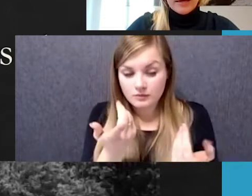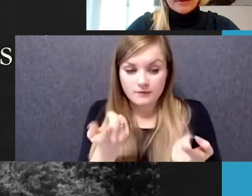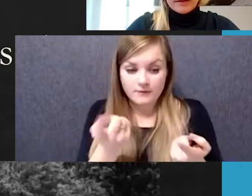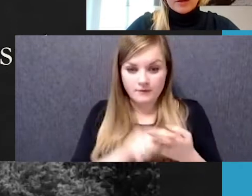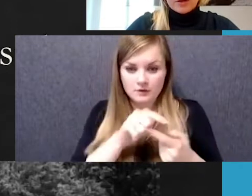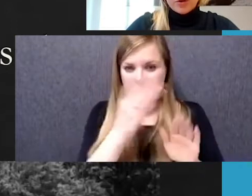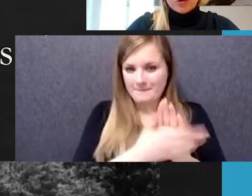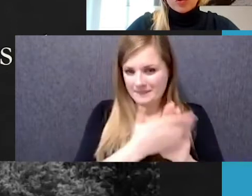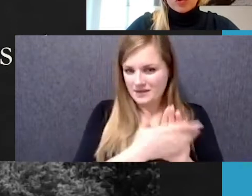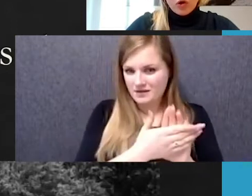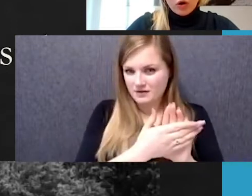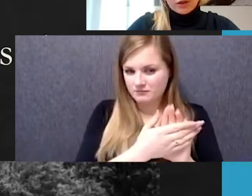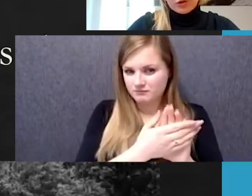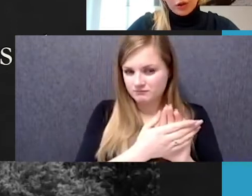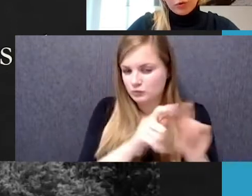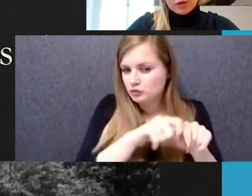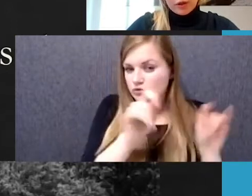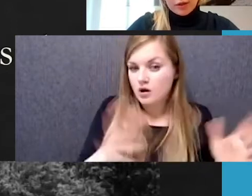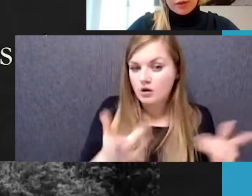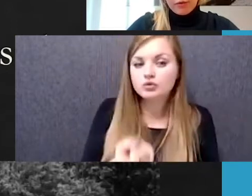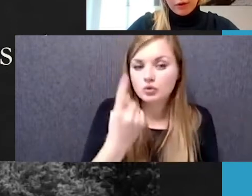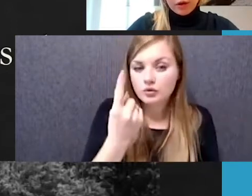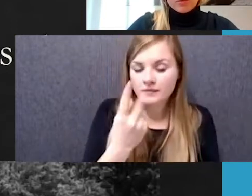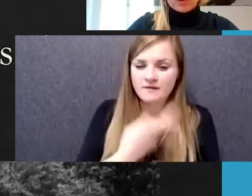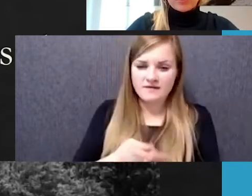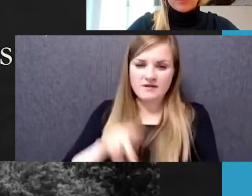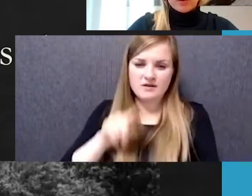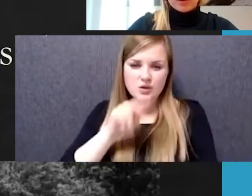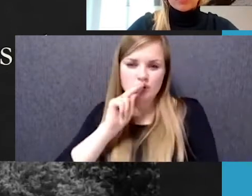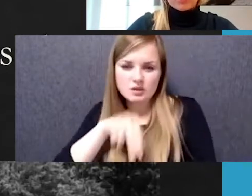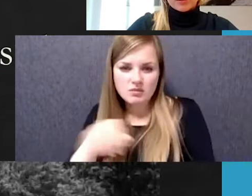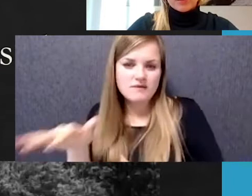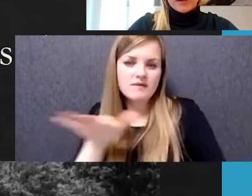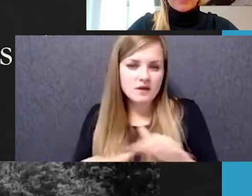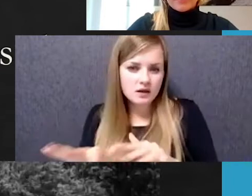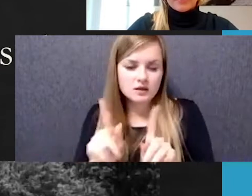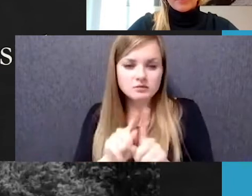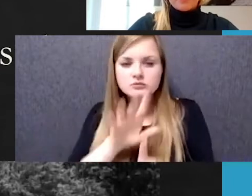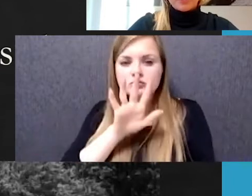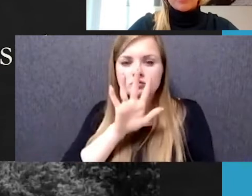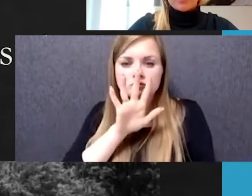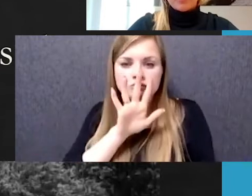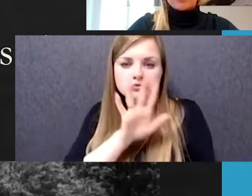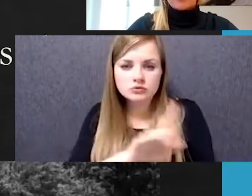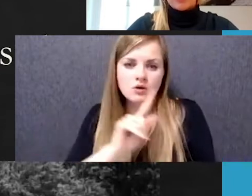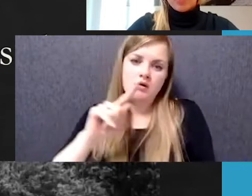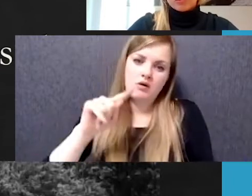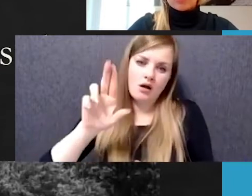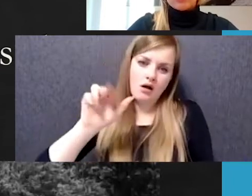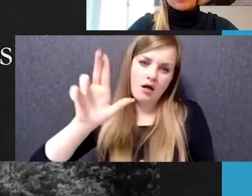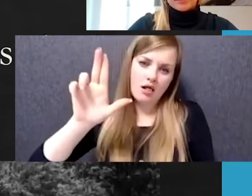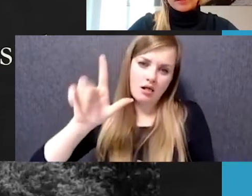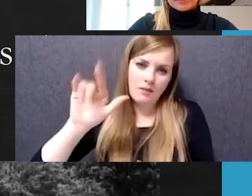of Human Rights in its court ruling came from the fact that hate